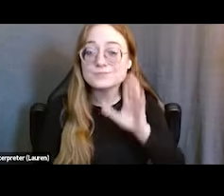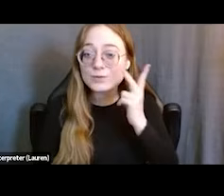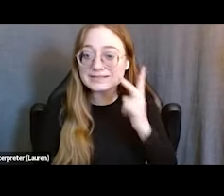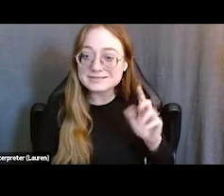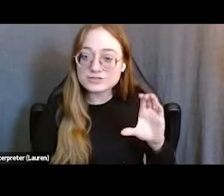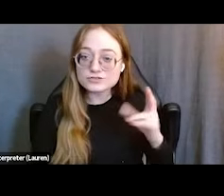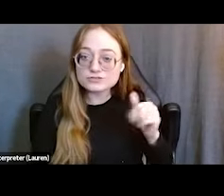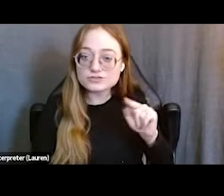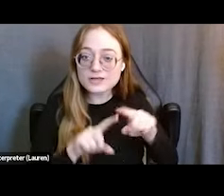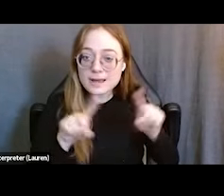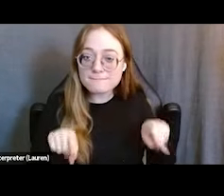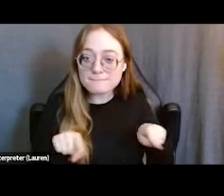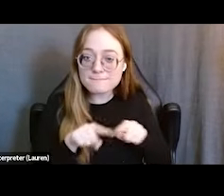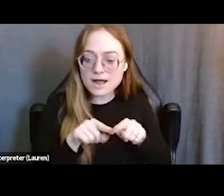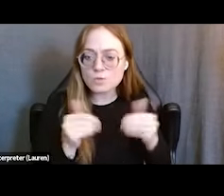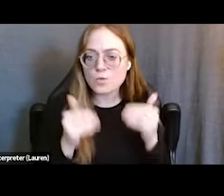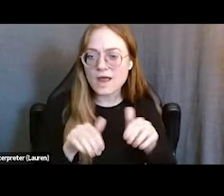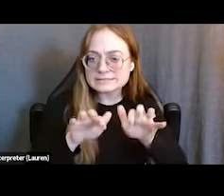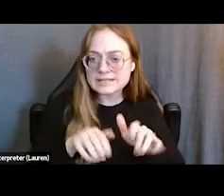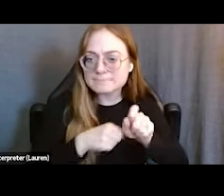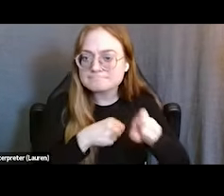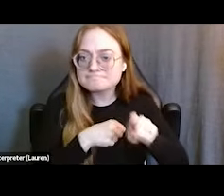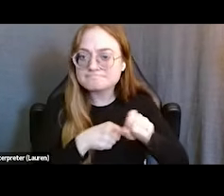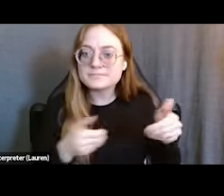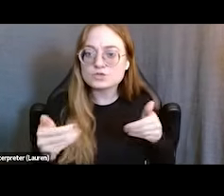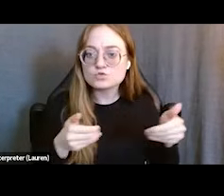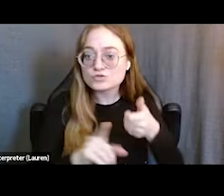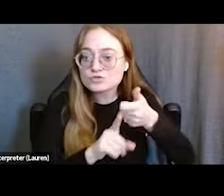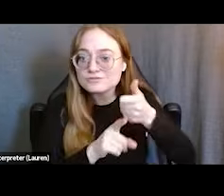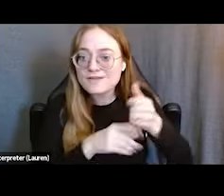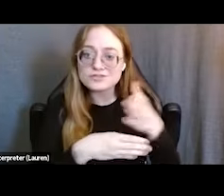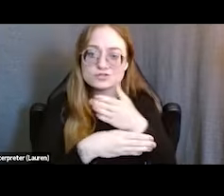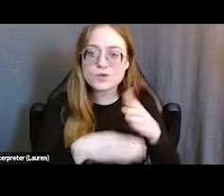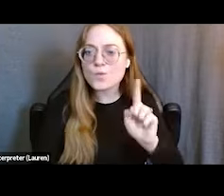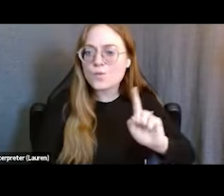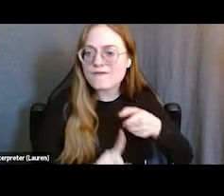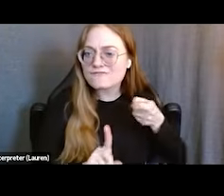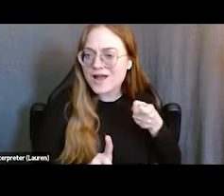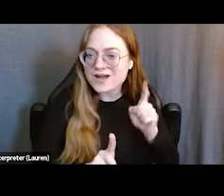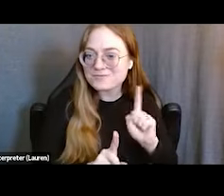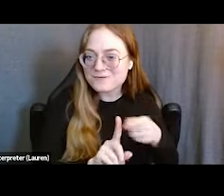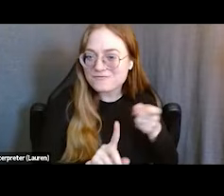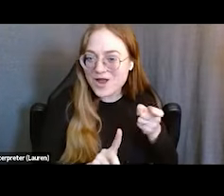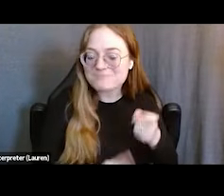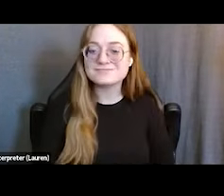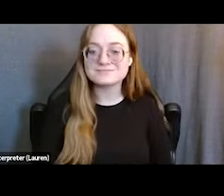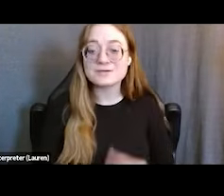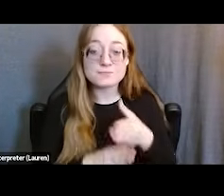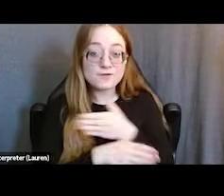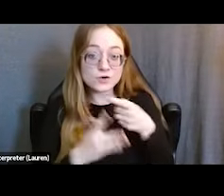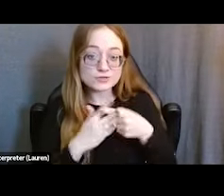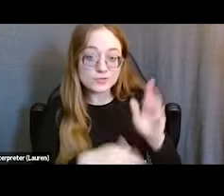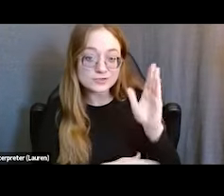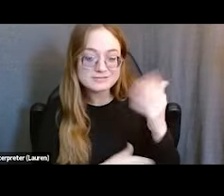screen. Please feel free to use the chat box to introduce yourself and to share where you're joining us from. Before we start our presentations, I have